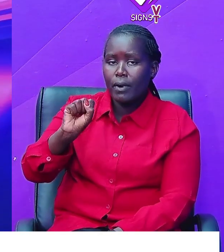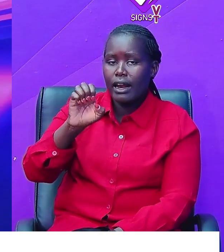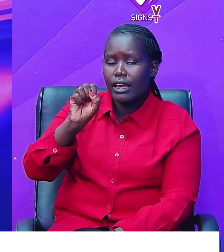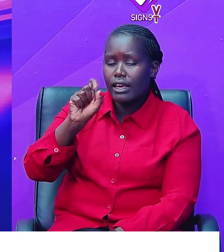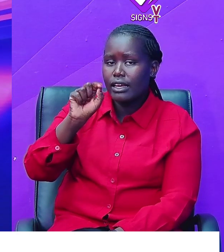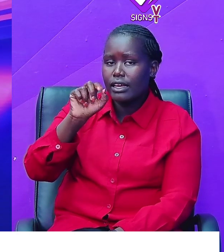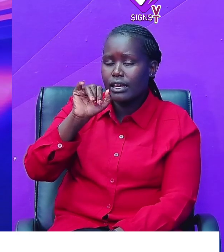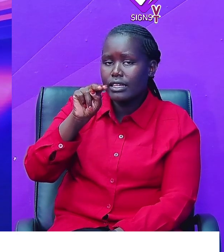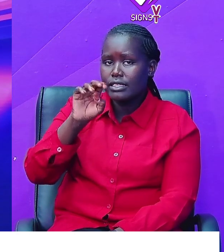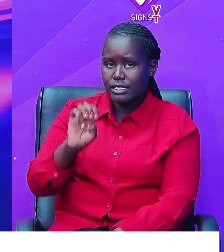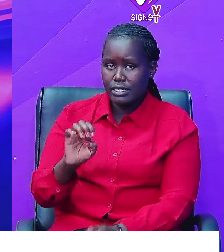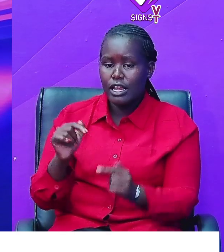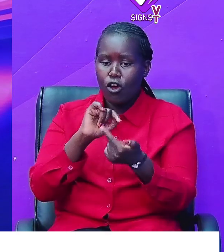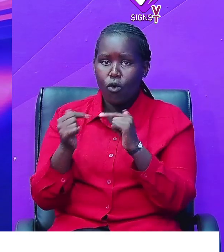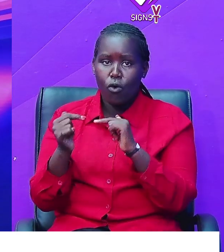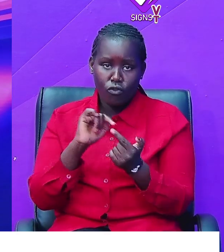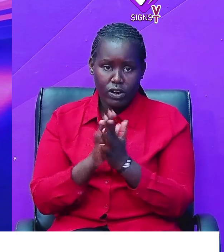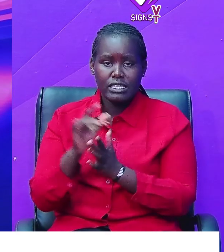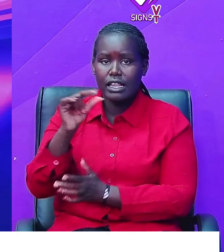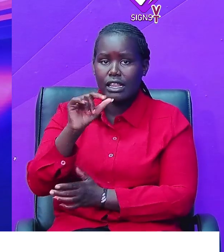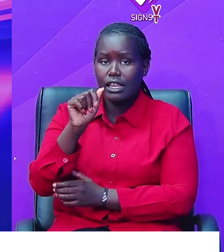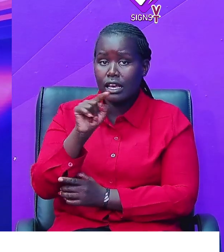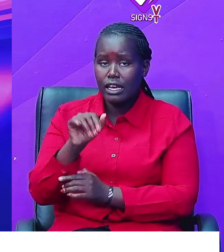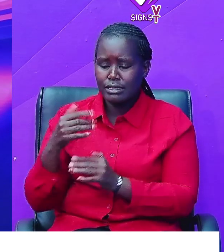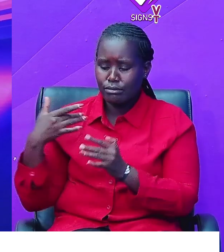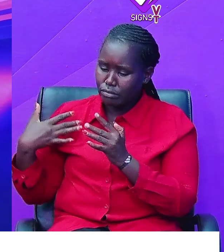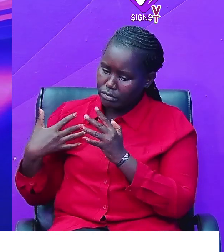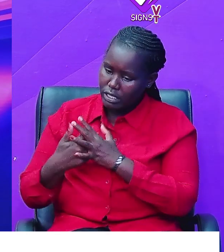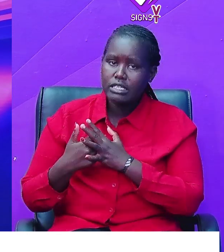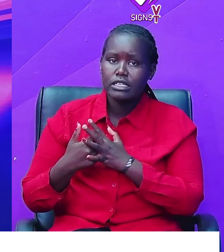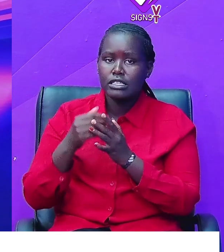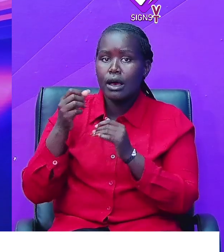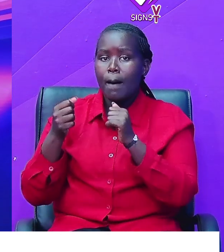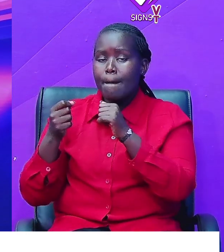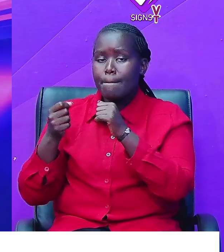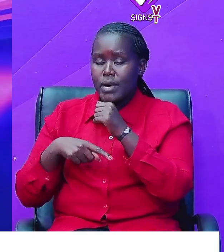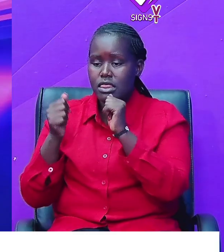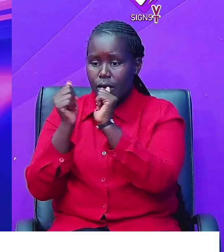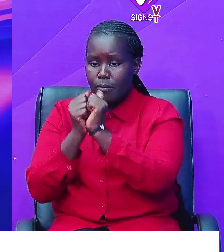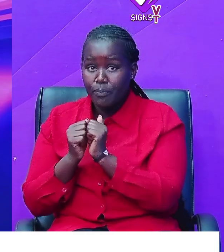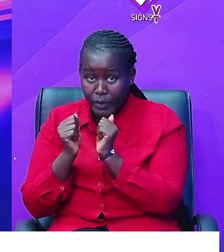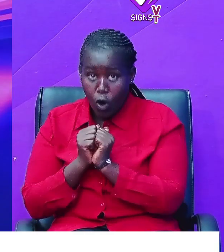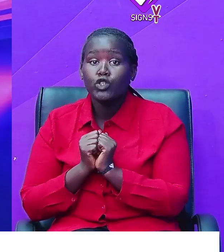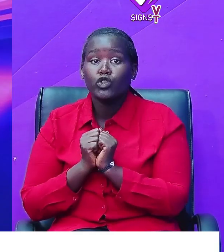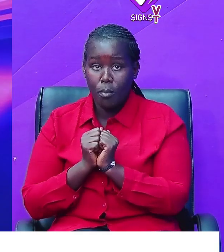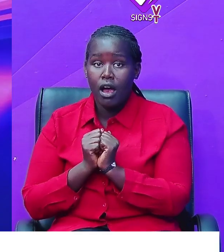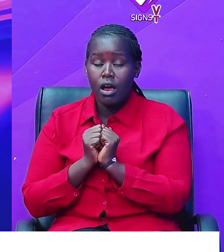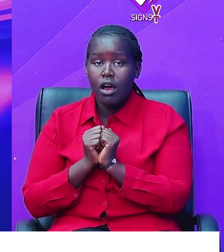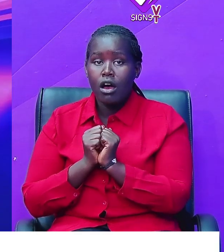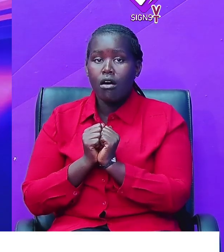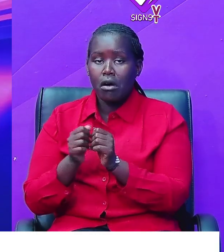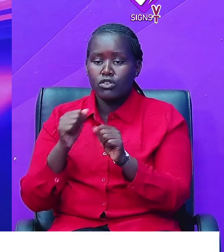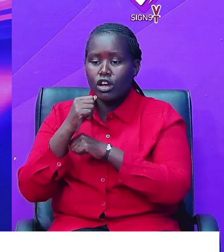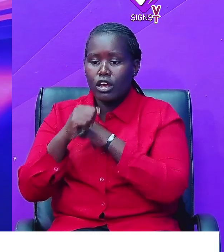renewed violence in the Gaza Strip since October 2023 has prompted international concern